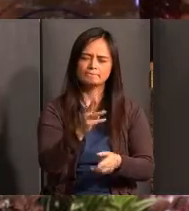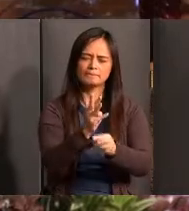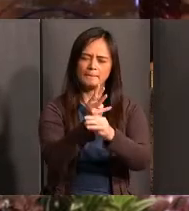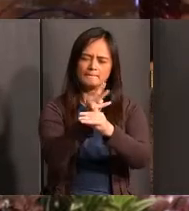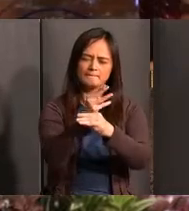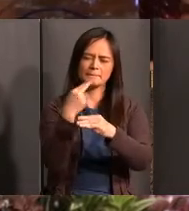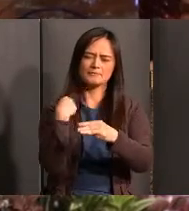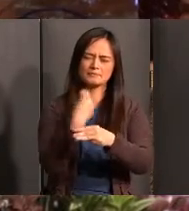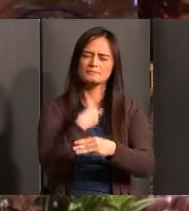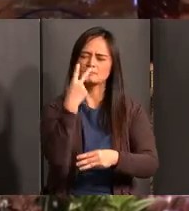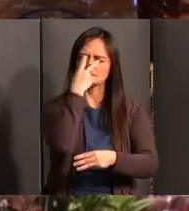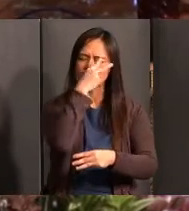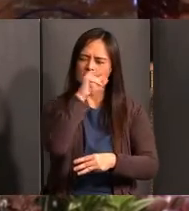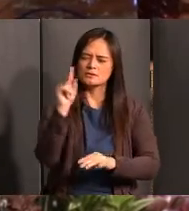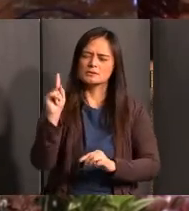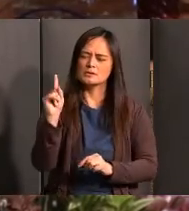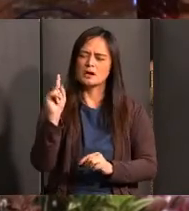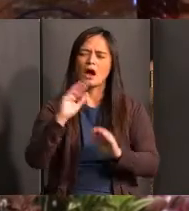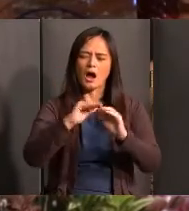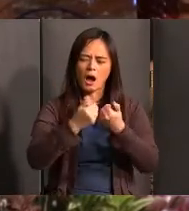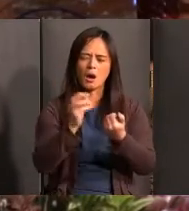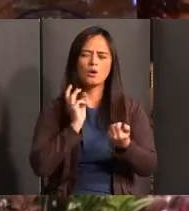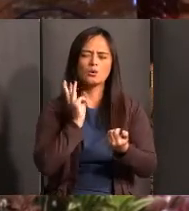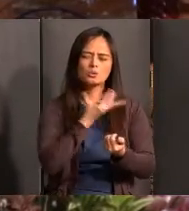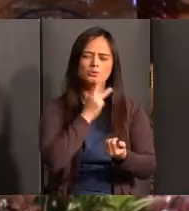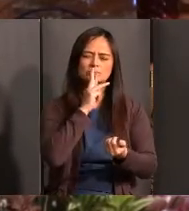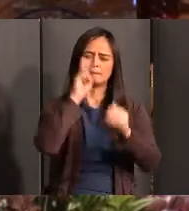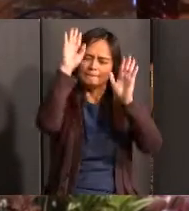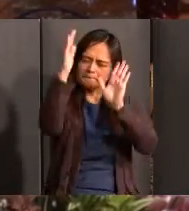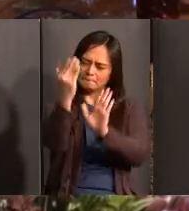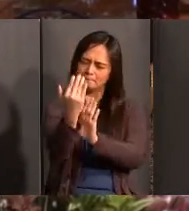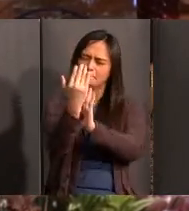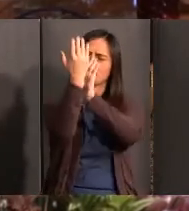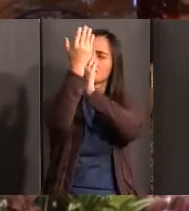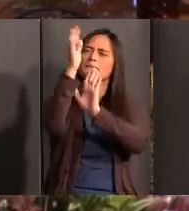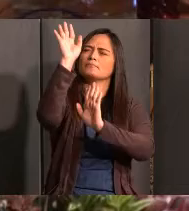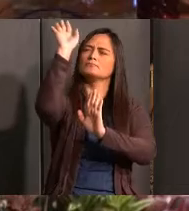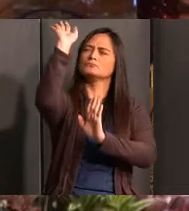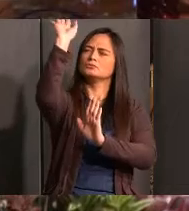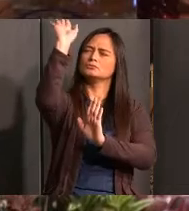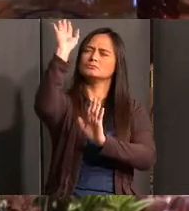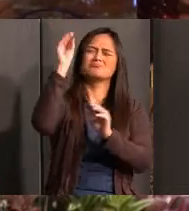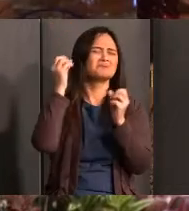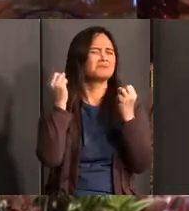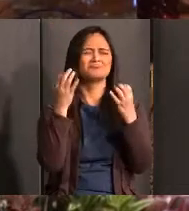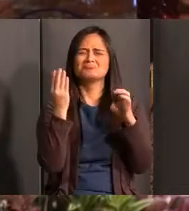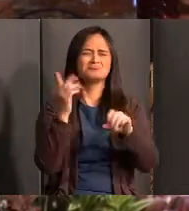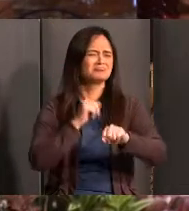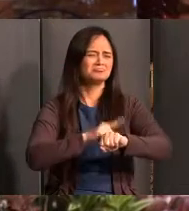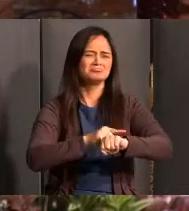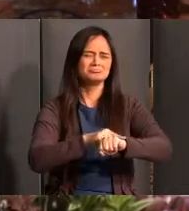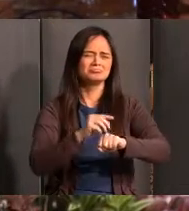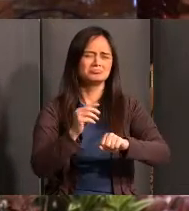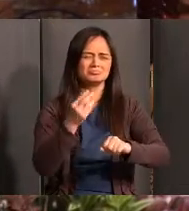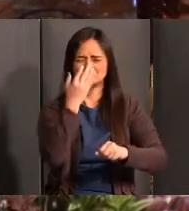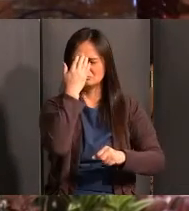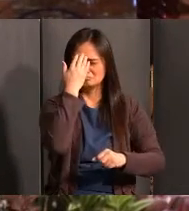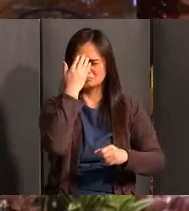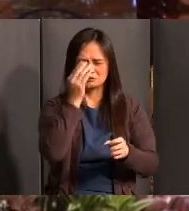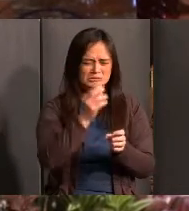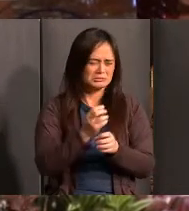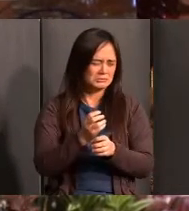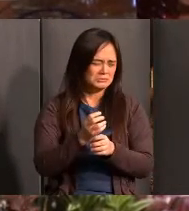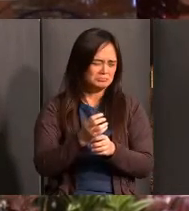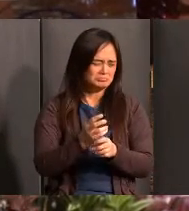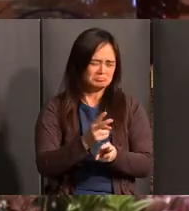makes us see how we are before you. Many times we care to see how we are in this world, how we